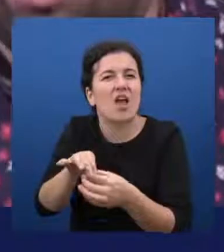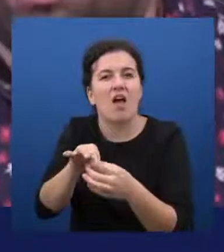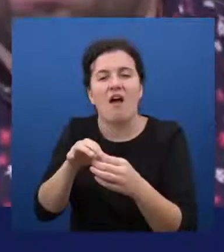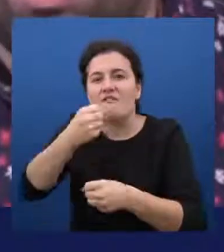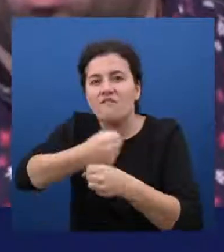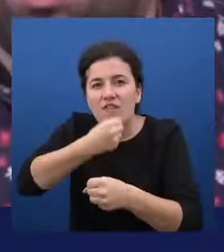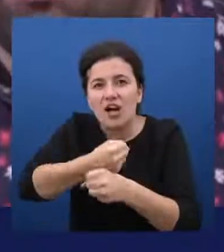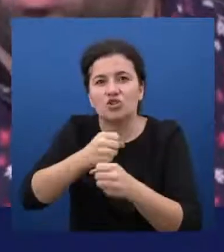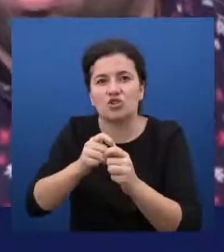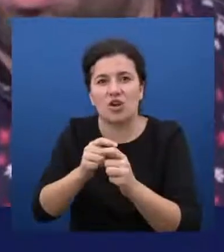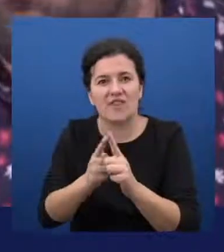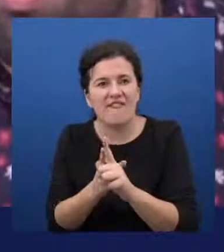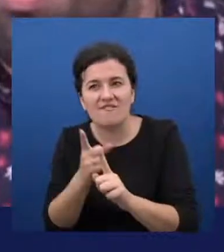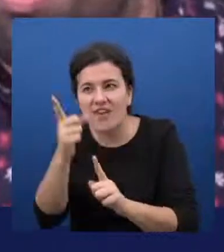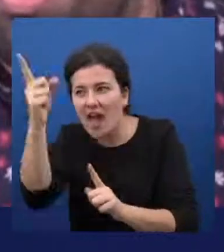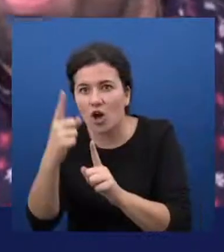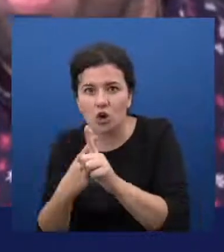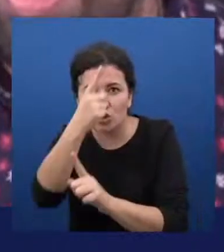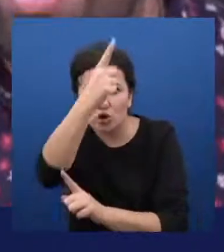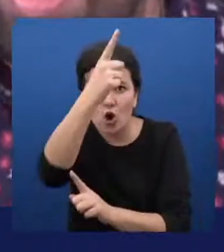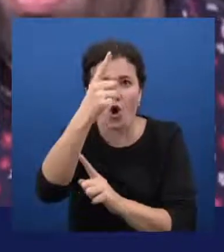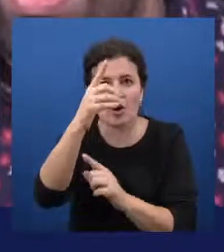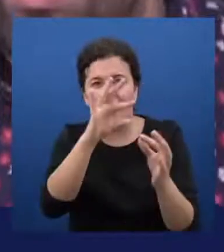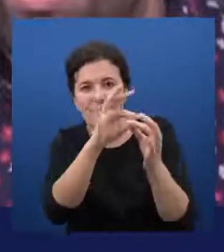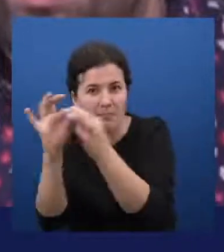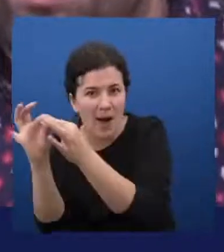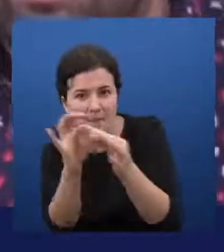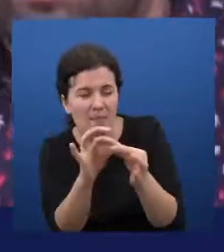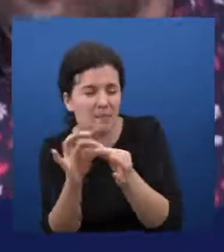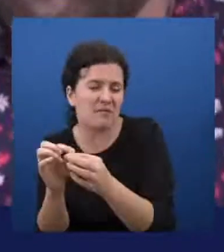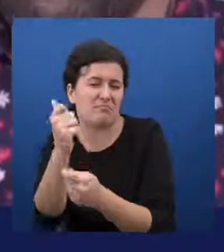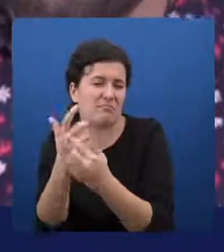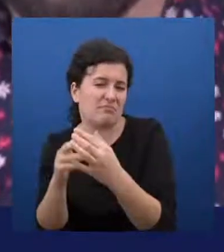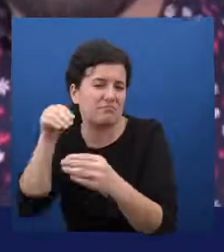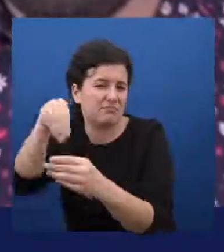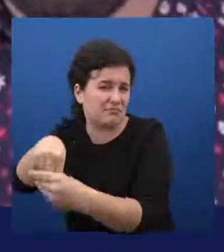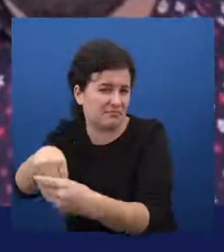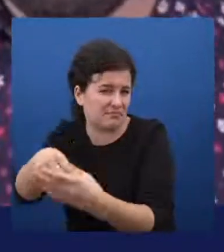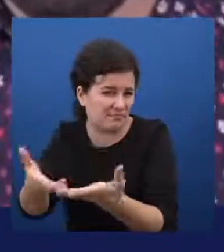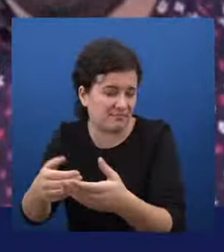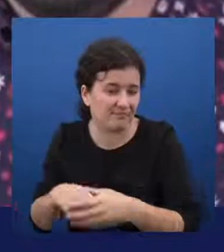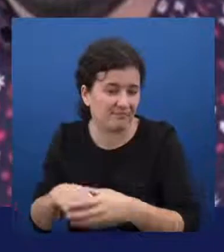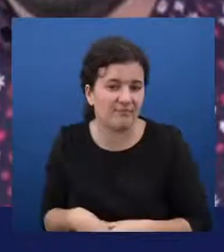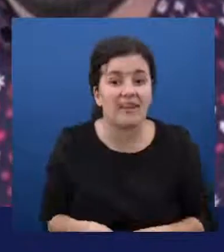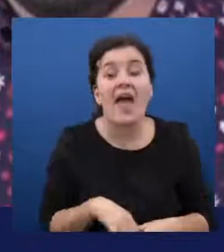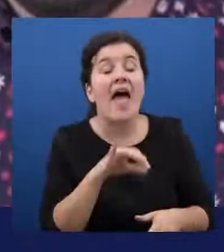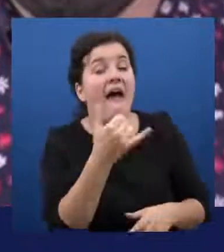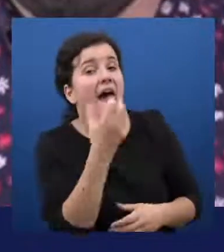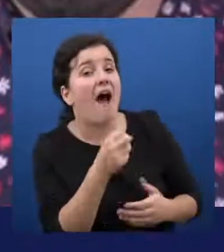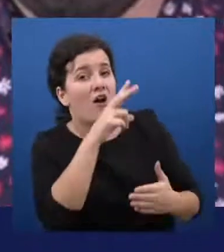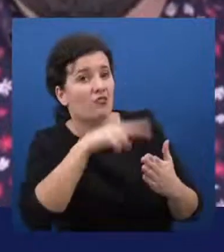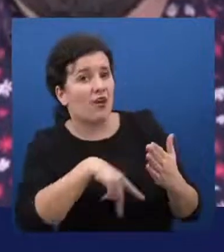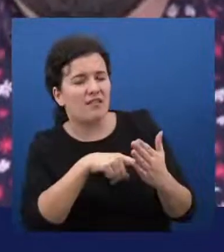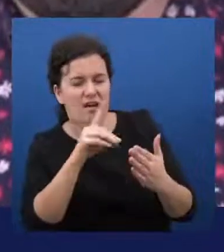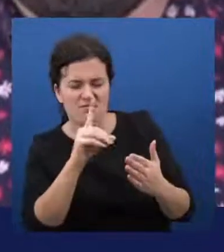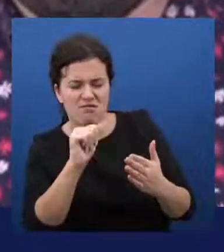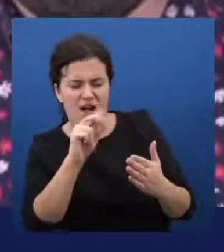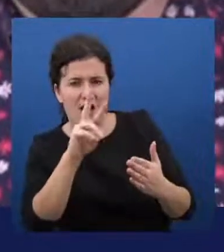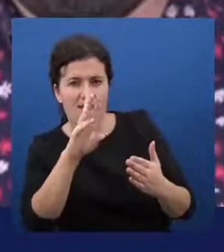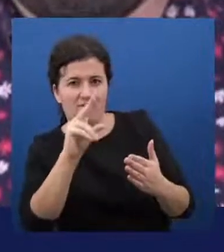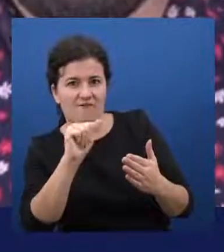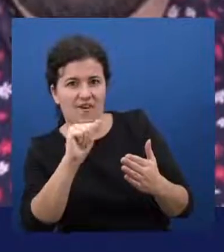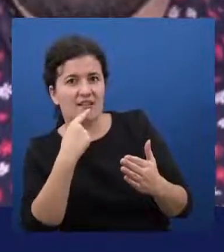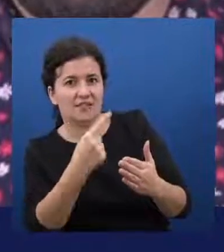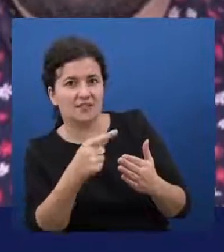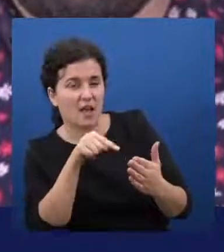subtraction. I mean, that's all it really is. I had read some of the papers coming out of the explainable AI effort from DARPA that very much they were